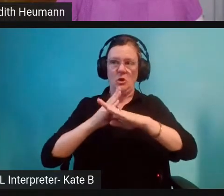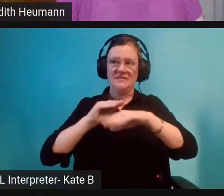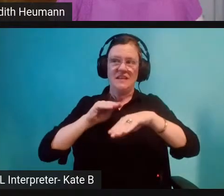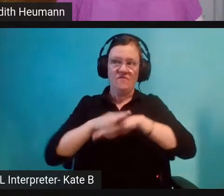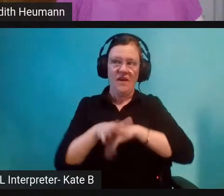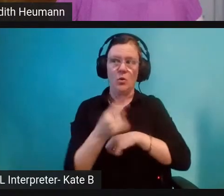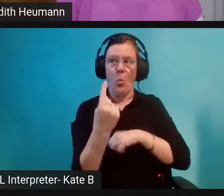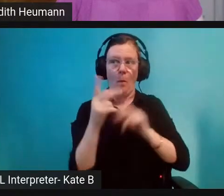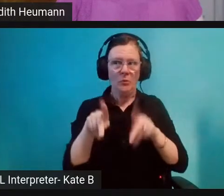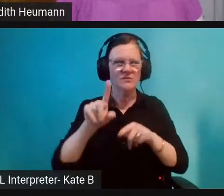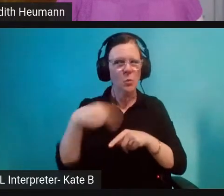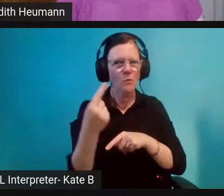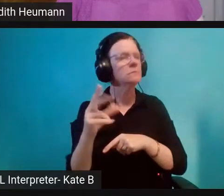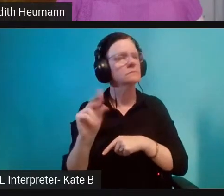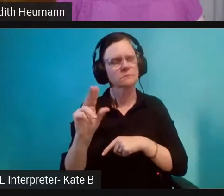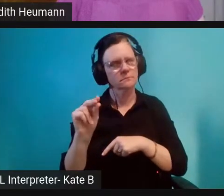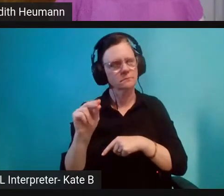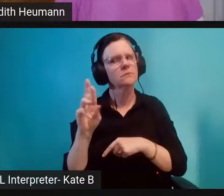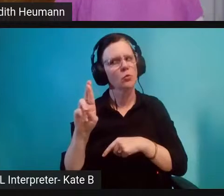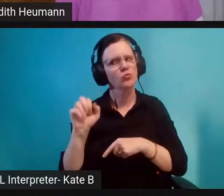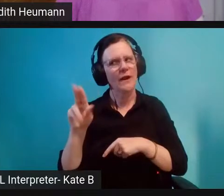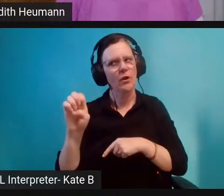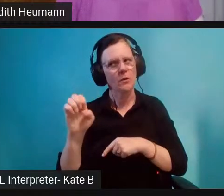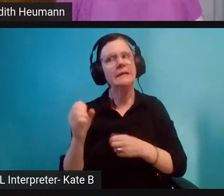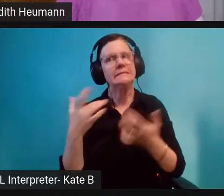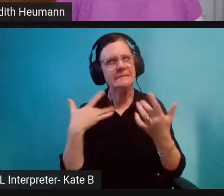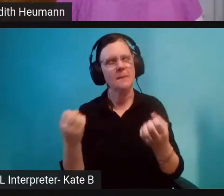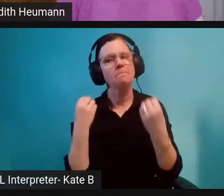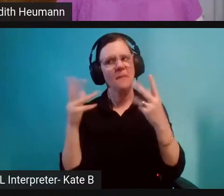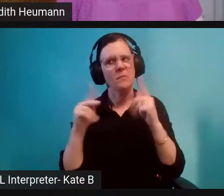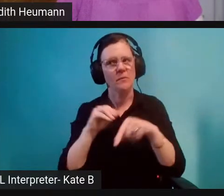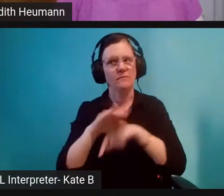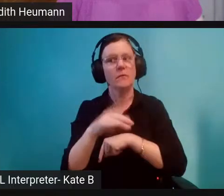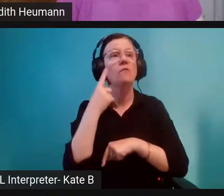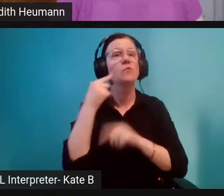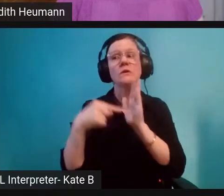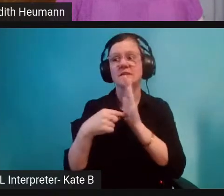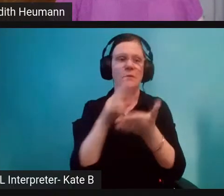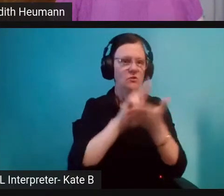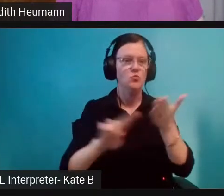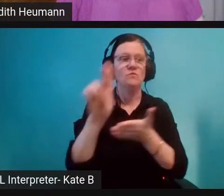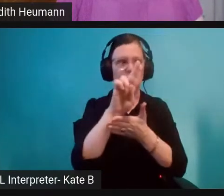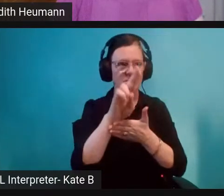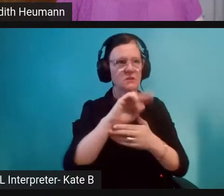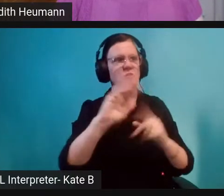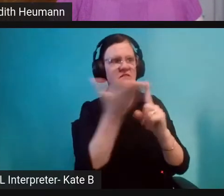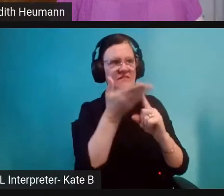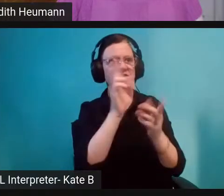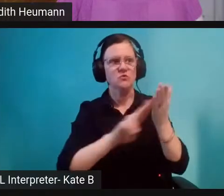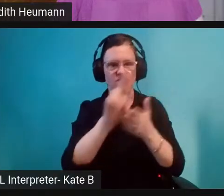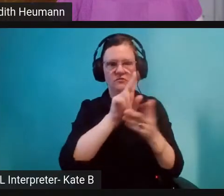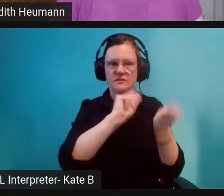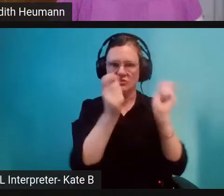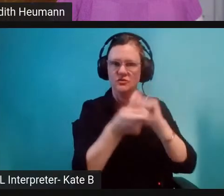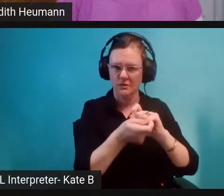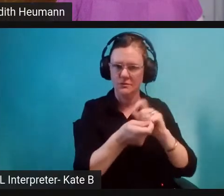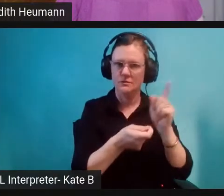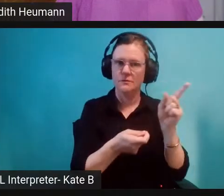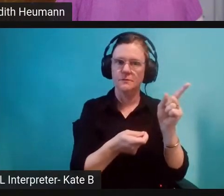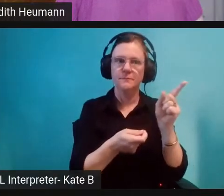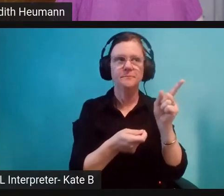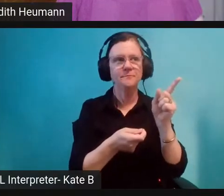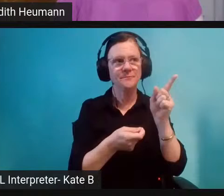you're trying, let's talk about universities now, to get universities to make changes, it's frequently something that